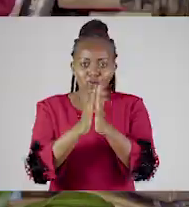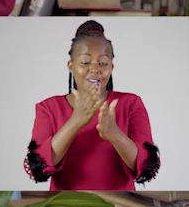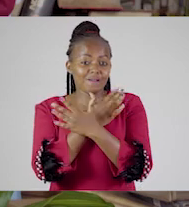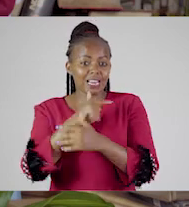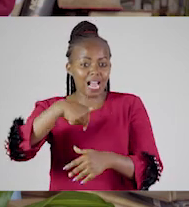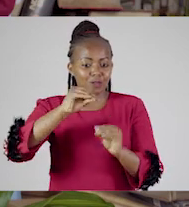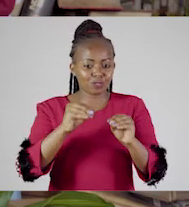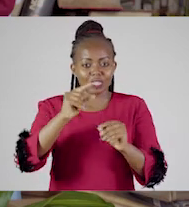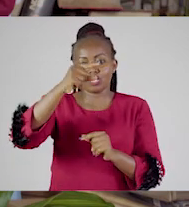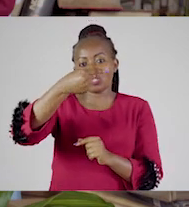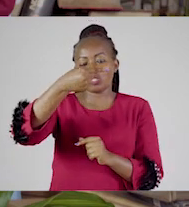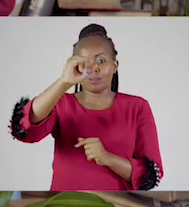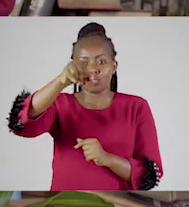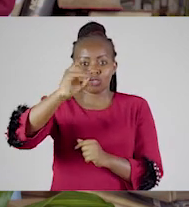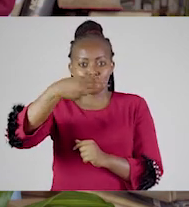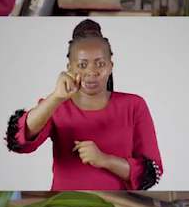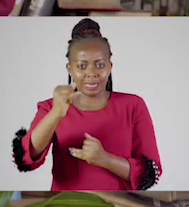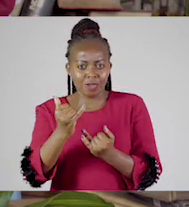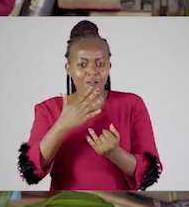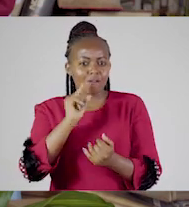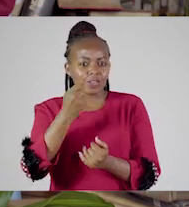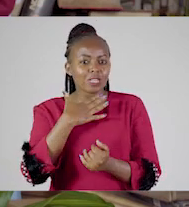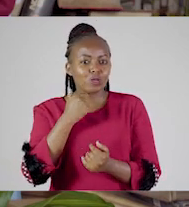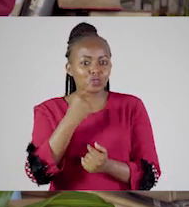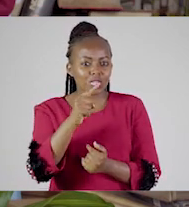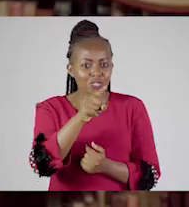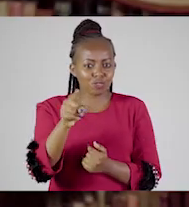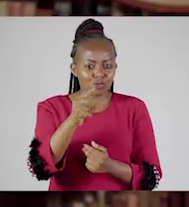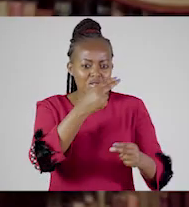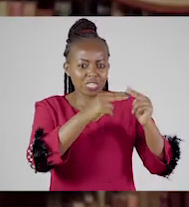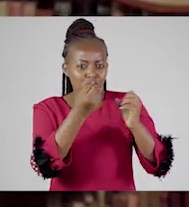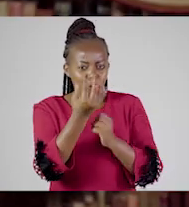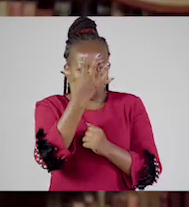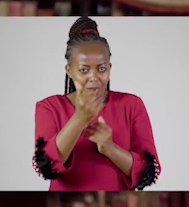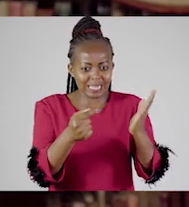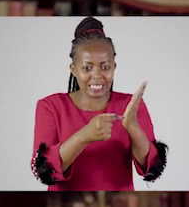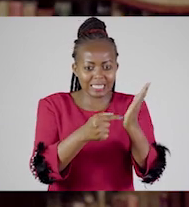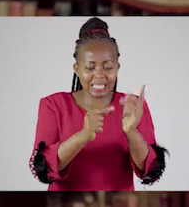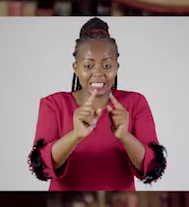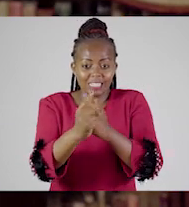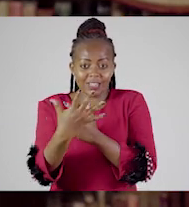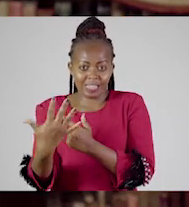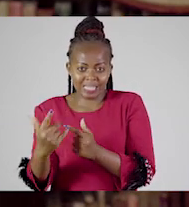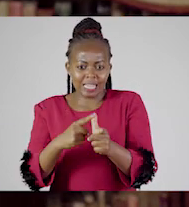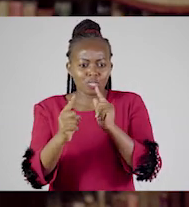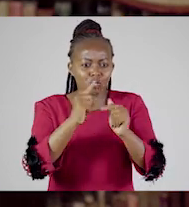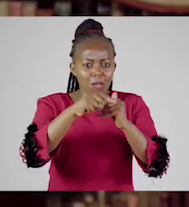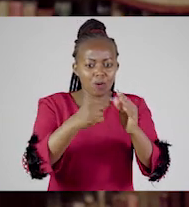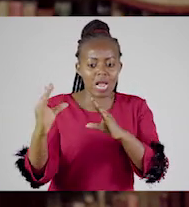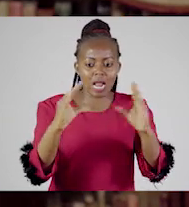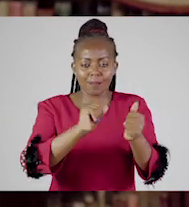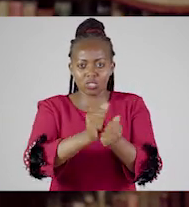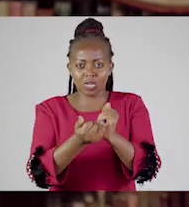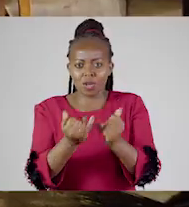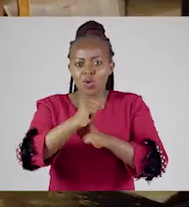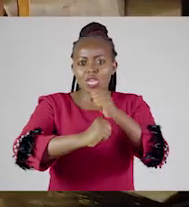friend today, John. I'll first give us some background on why we are digitizing archives and talking about climate